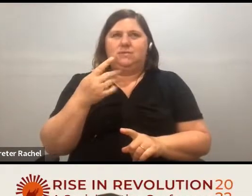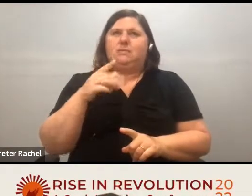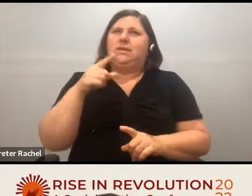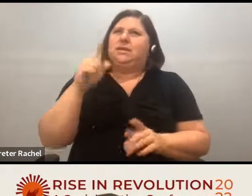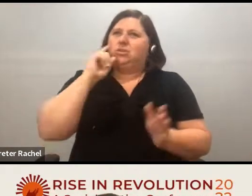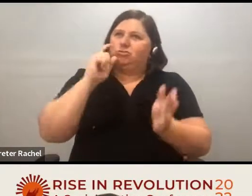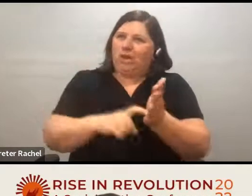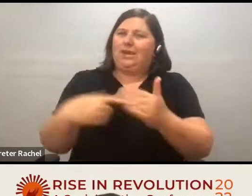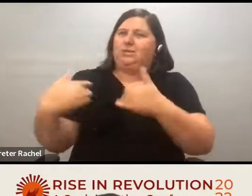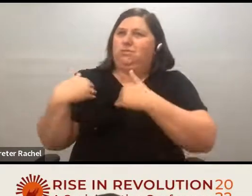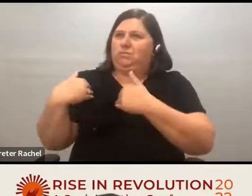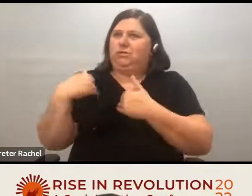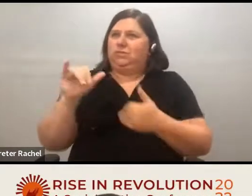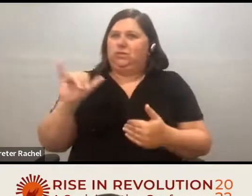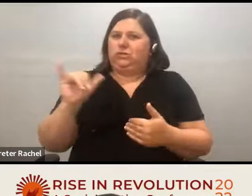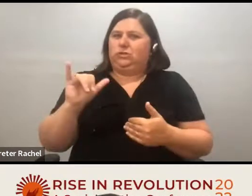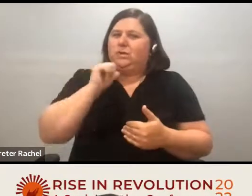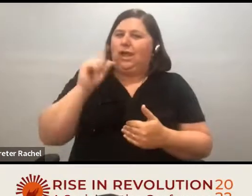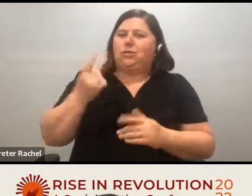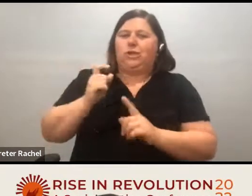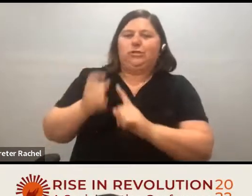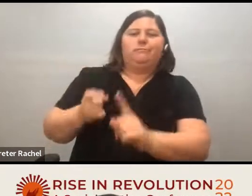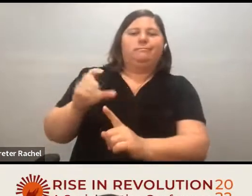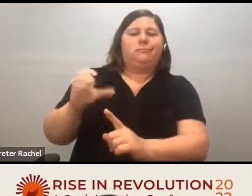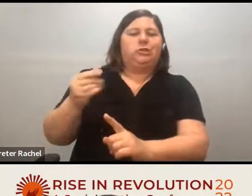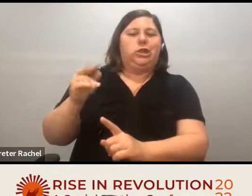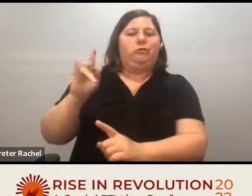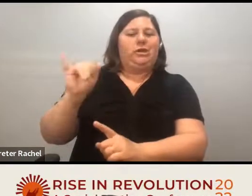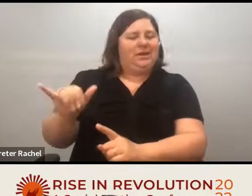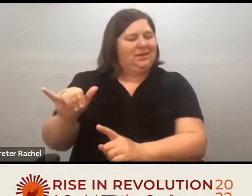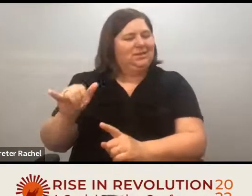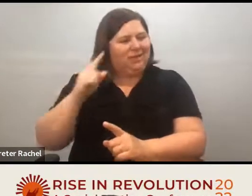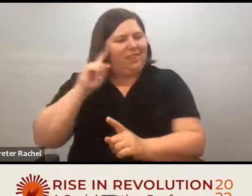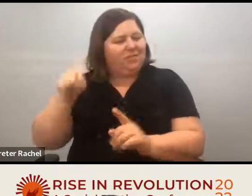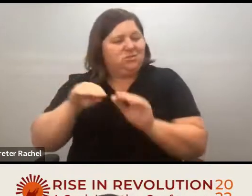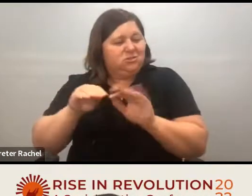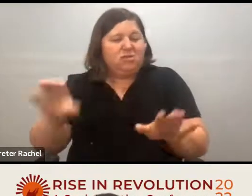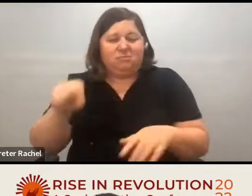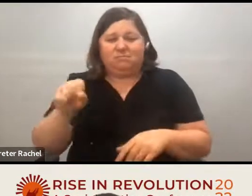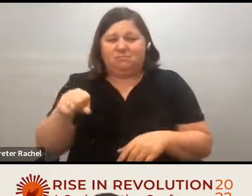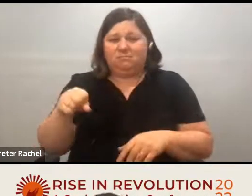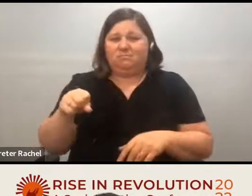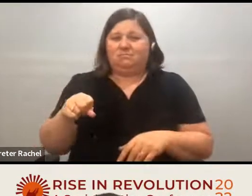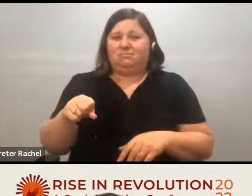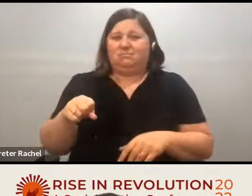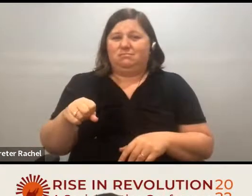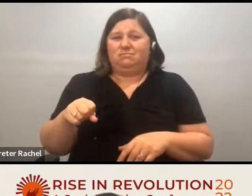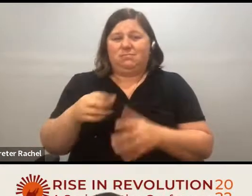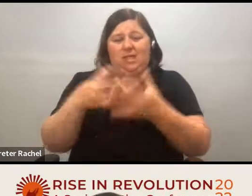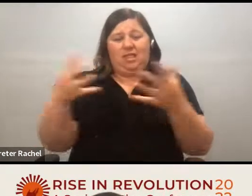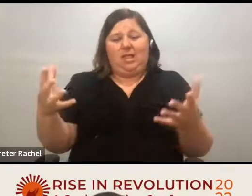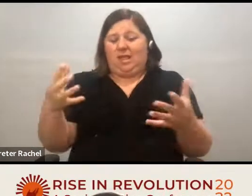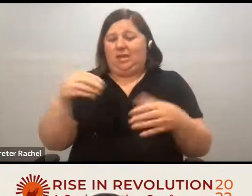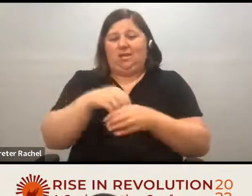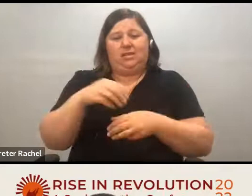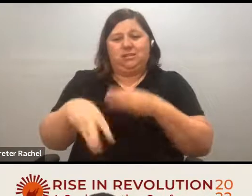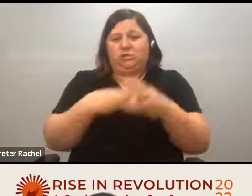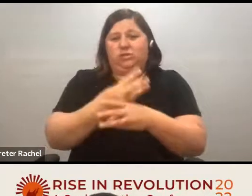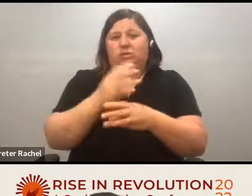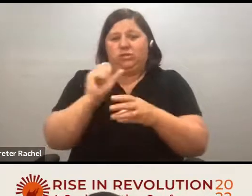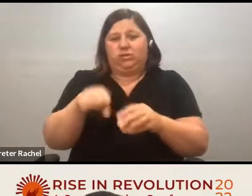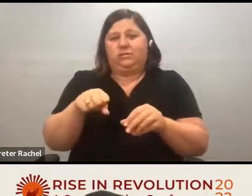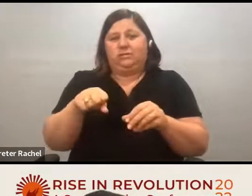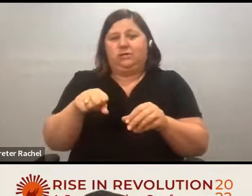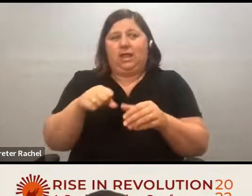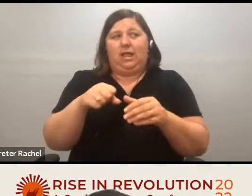responsibility as well. So I think, yeah, I think it should spread. I think there's a lot in this world and it could be spread around a lot